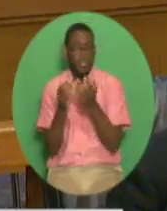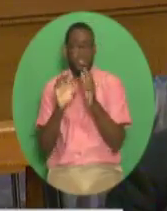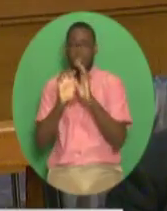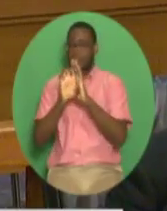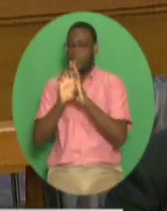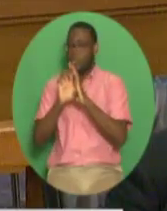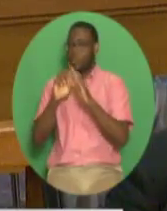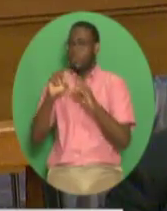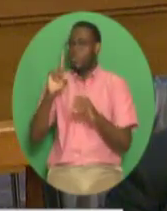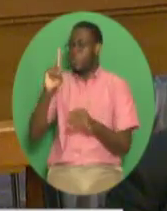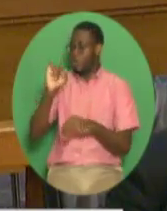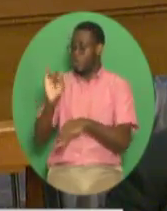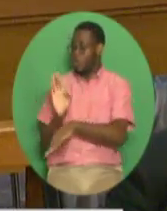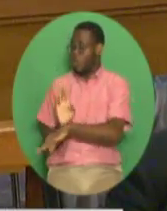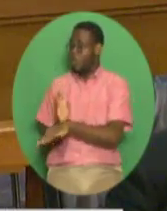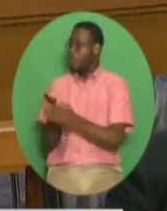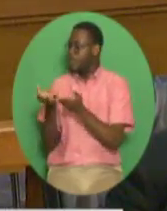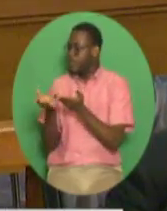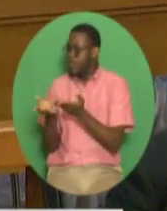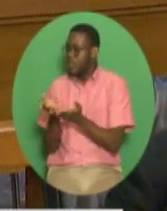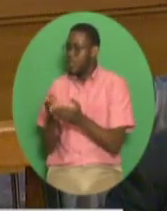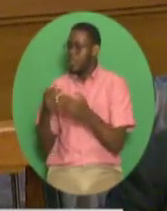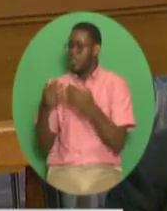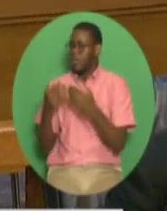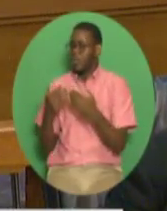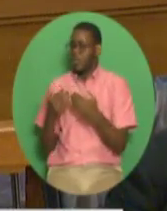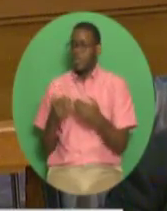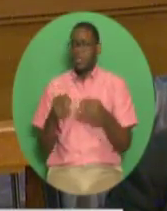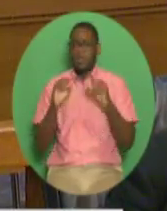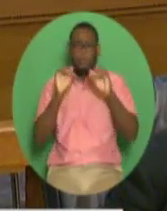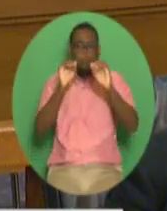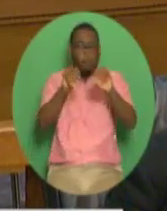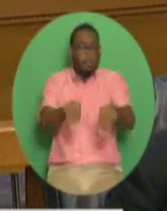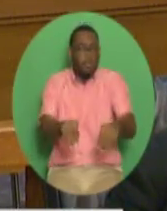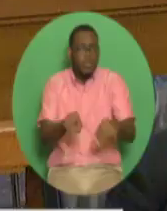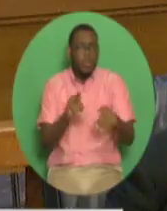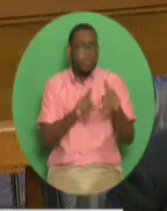to these answers. With regards to